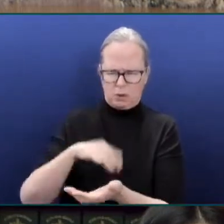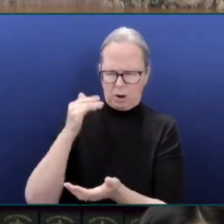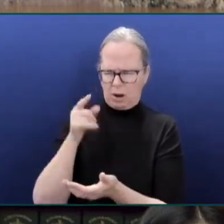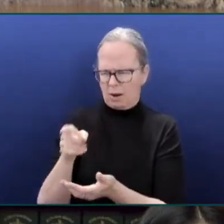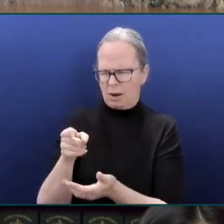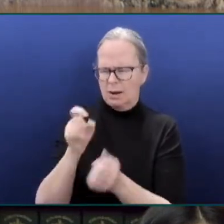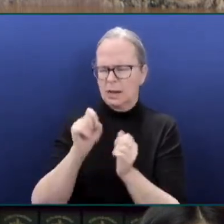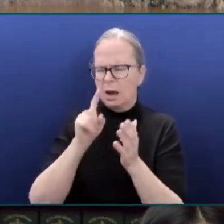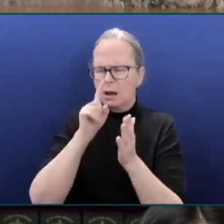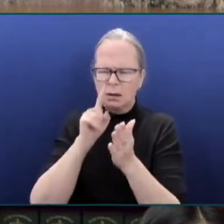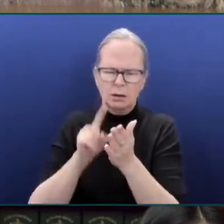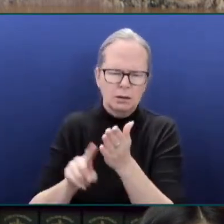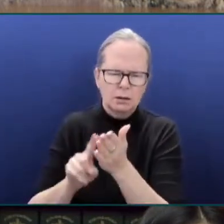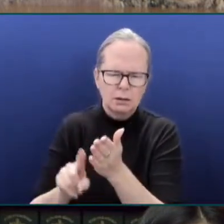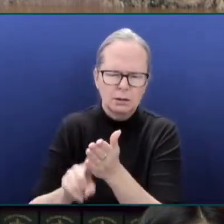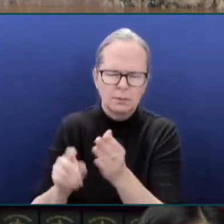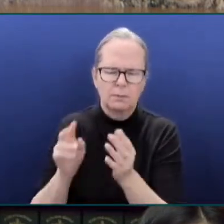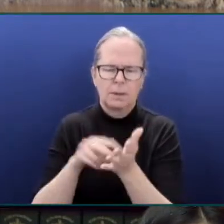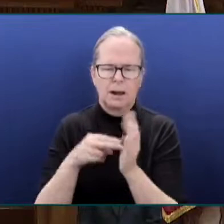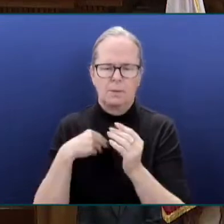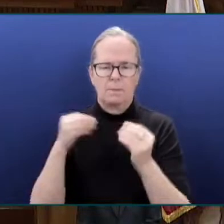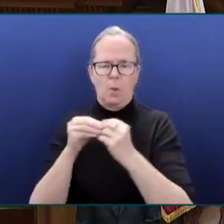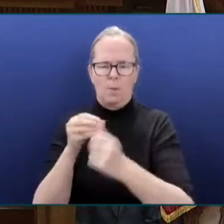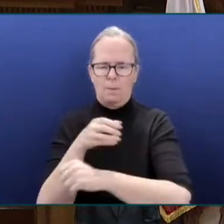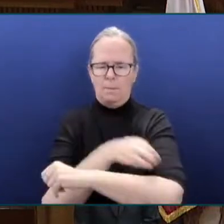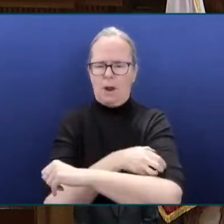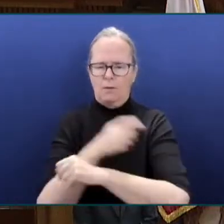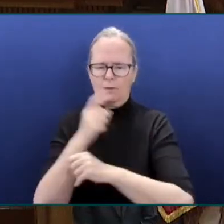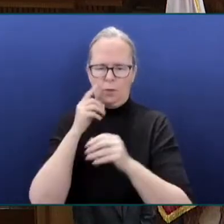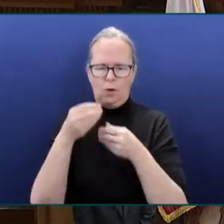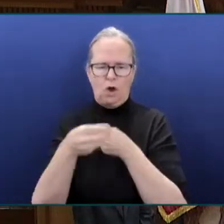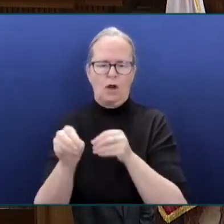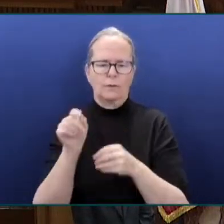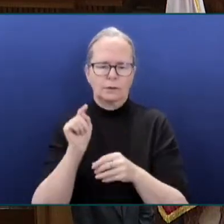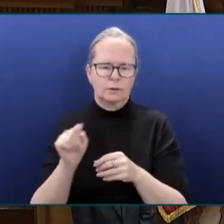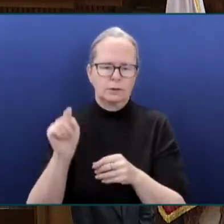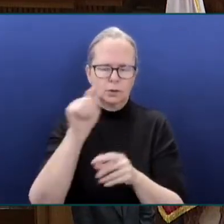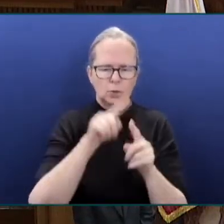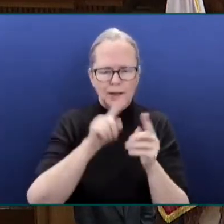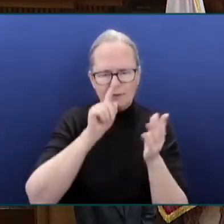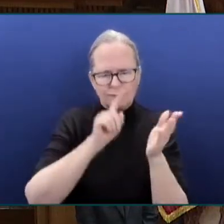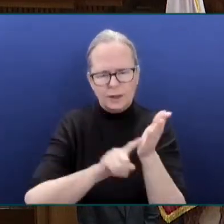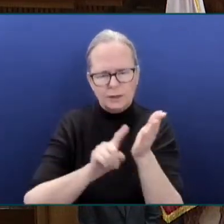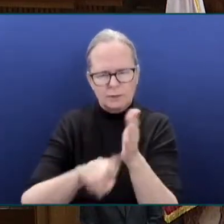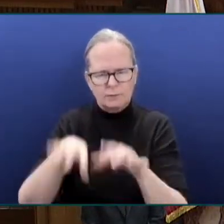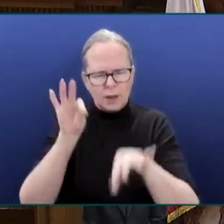that... You got permission. Members, the question is the first reading.